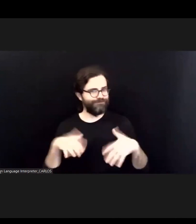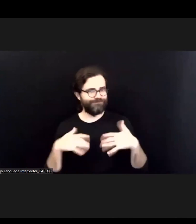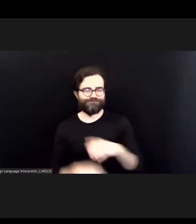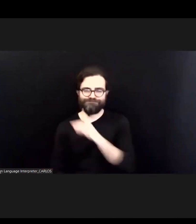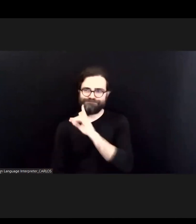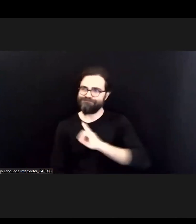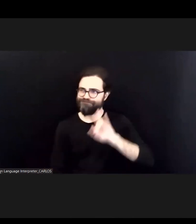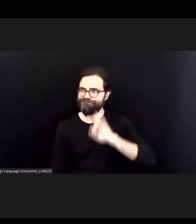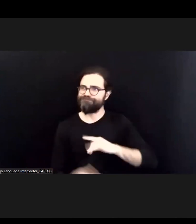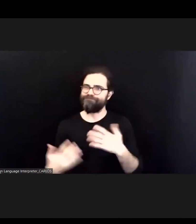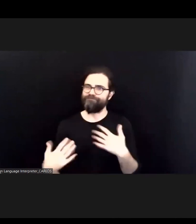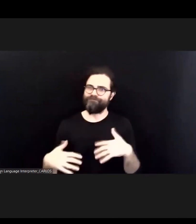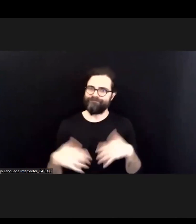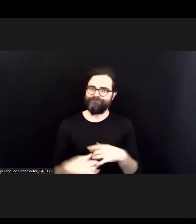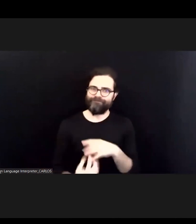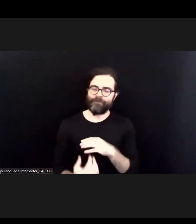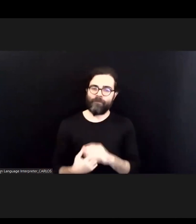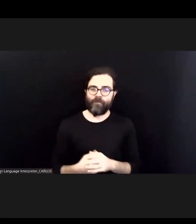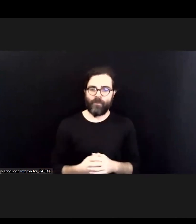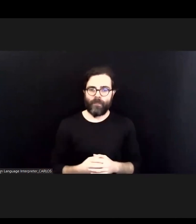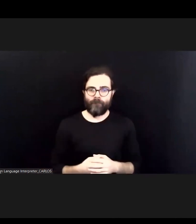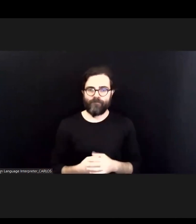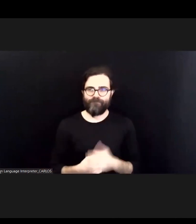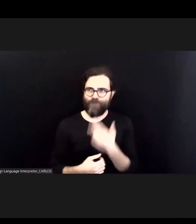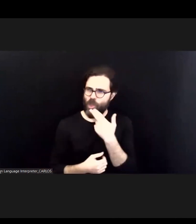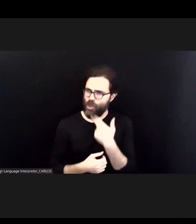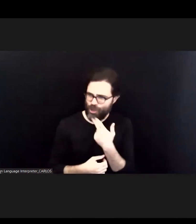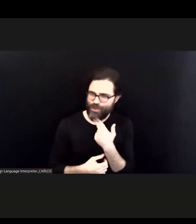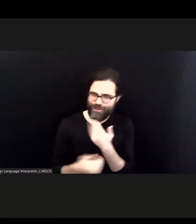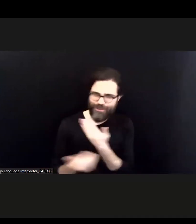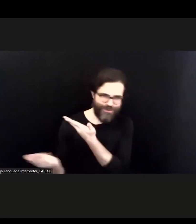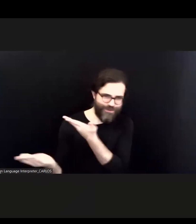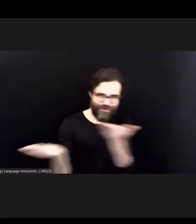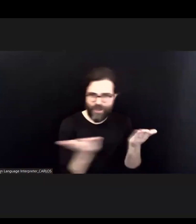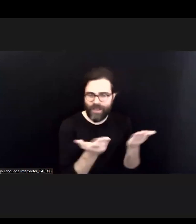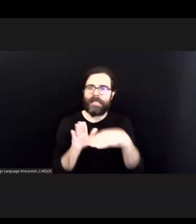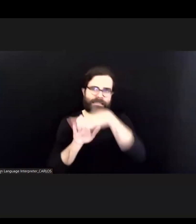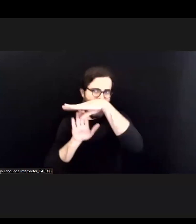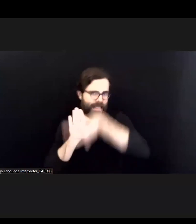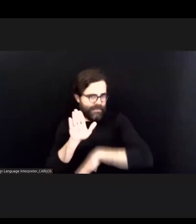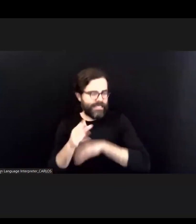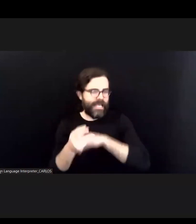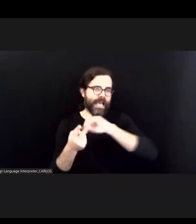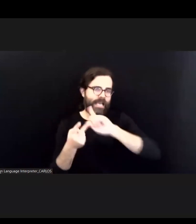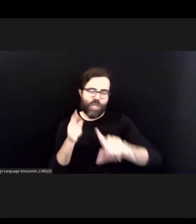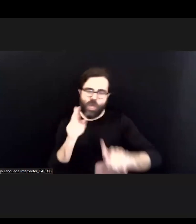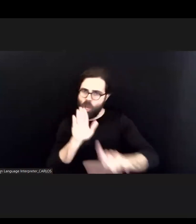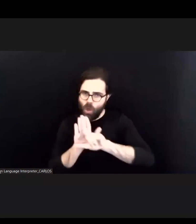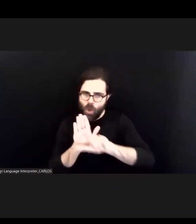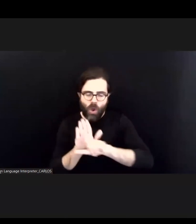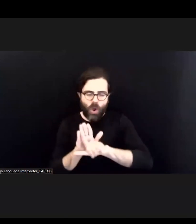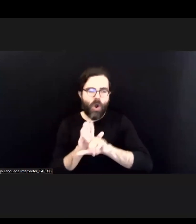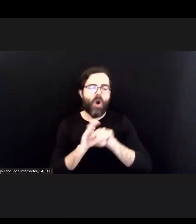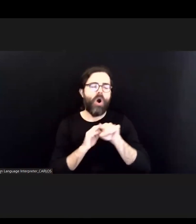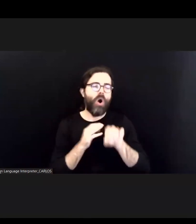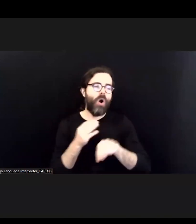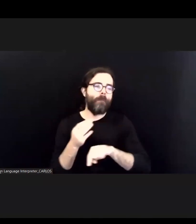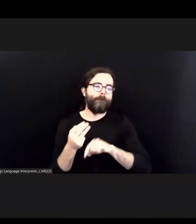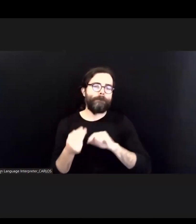Yeah, thanks, Susanna. And for many years also accessibility, we have tried to promote the idea